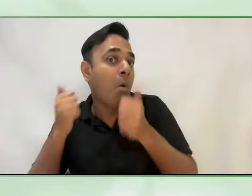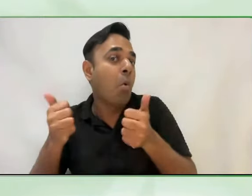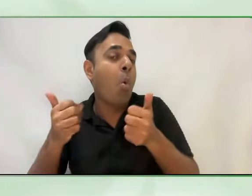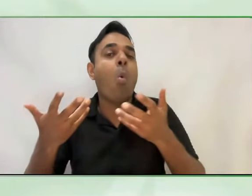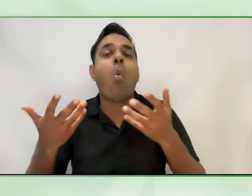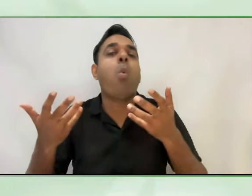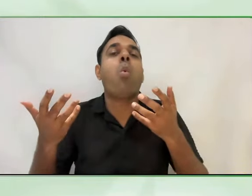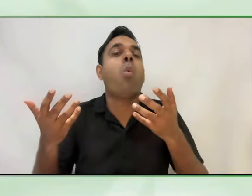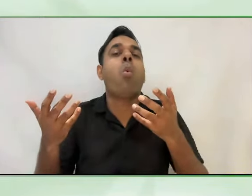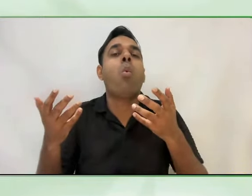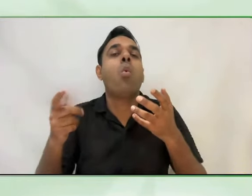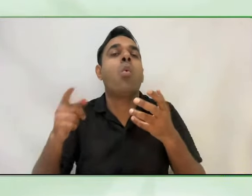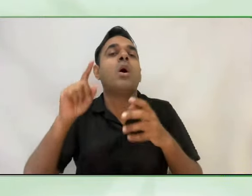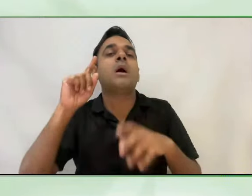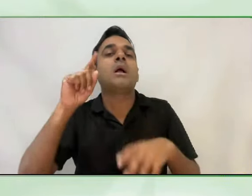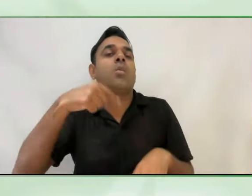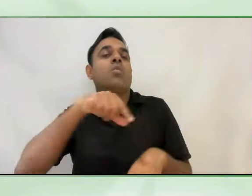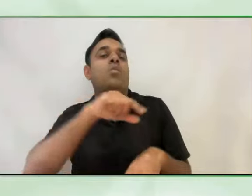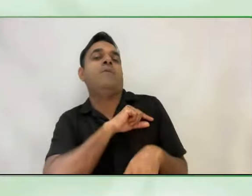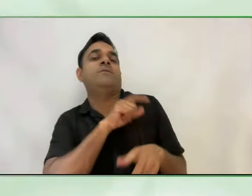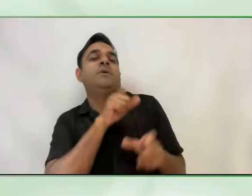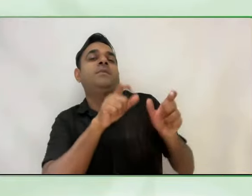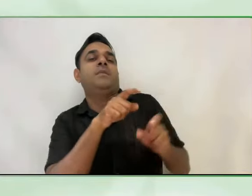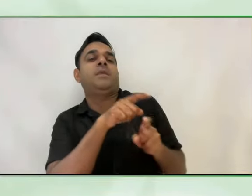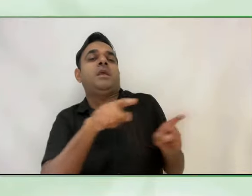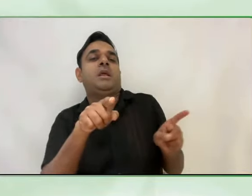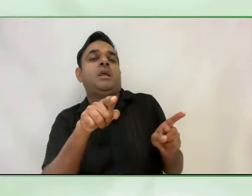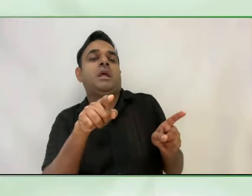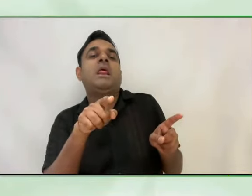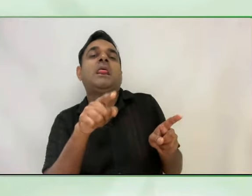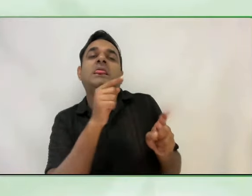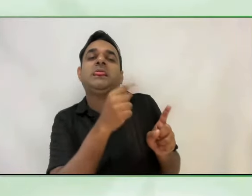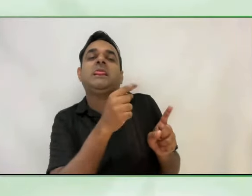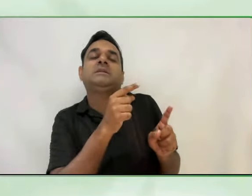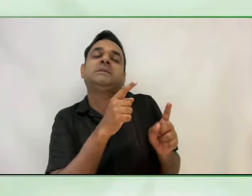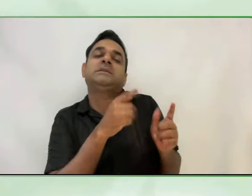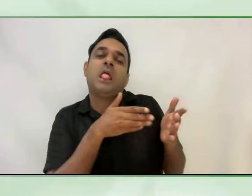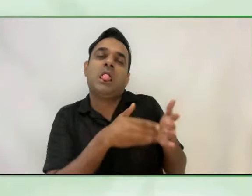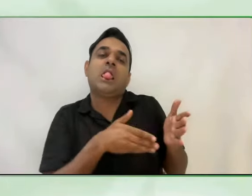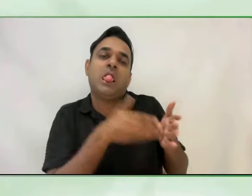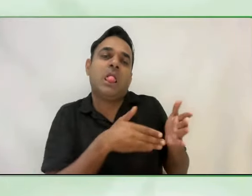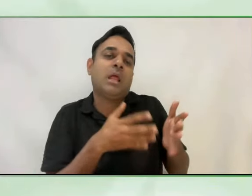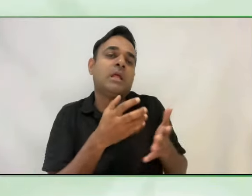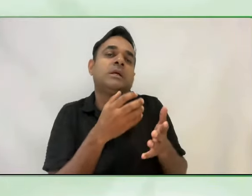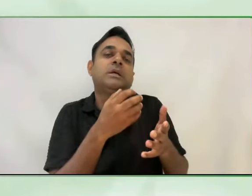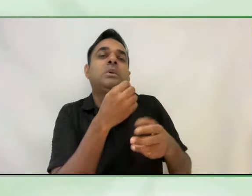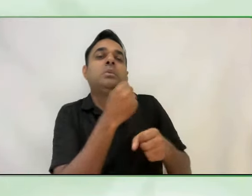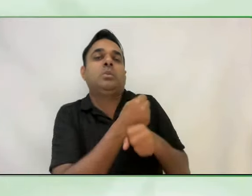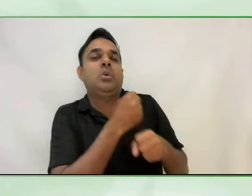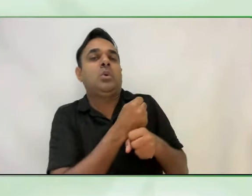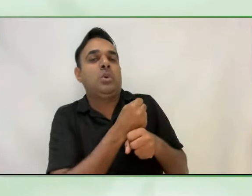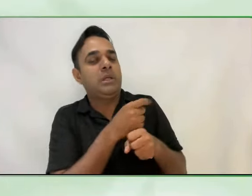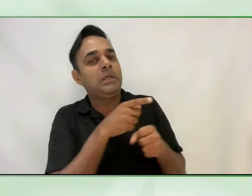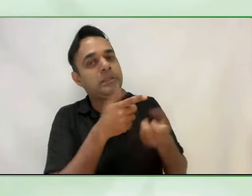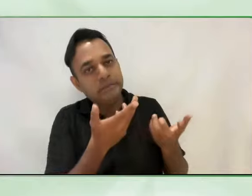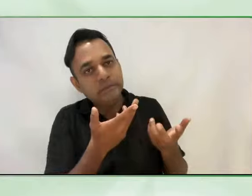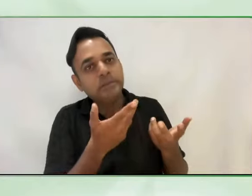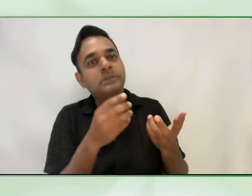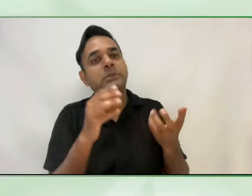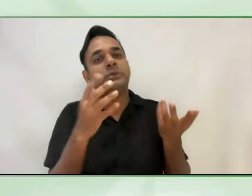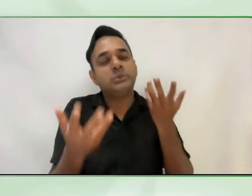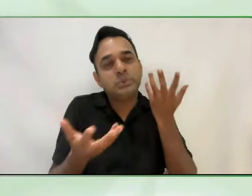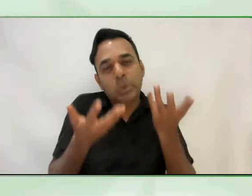resilience, readiness for work? How do we support them to advocate for what adjustments that they need as they enter into the workplace as well?